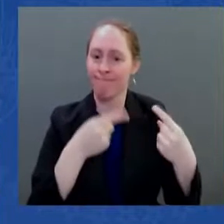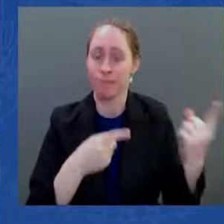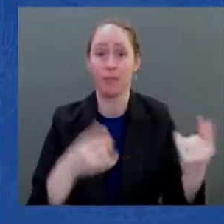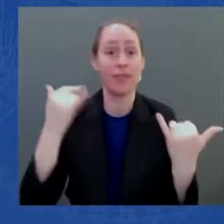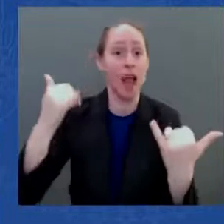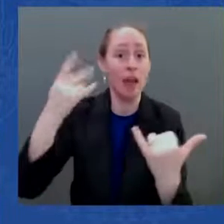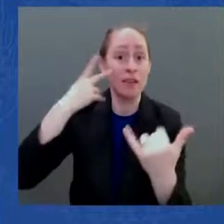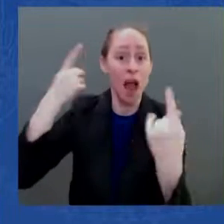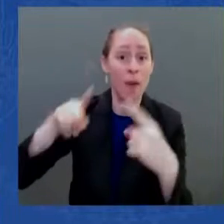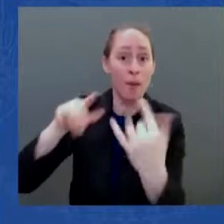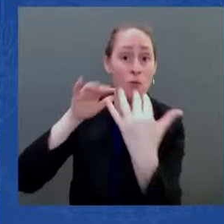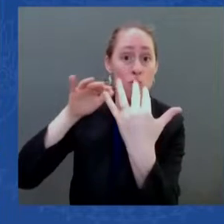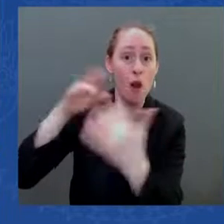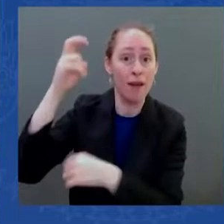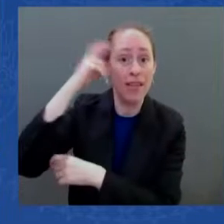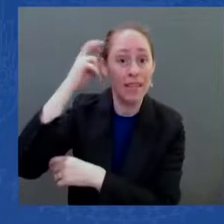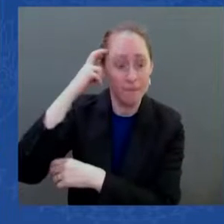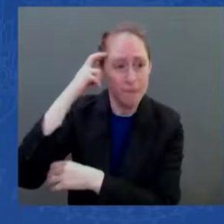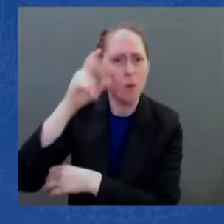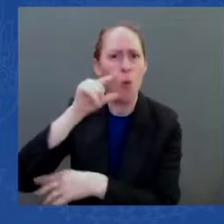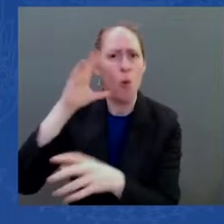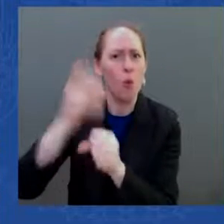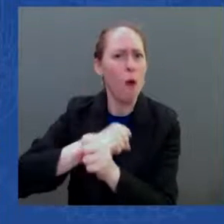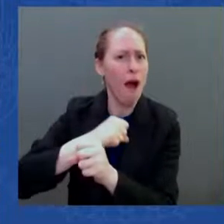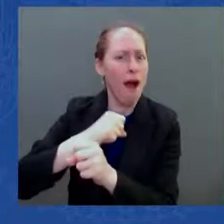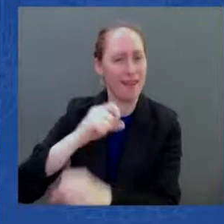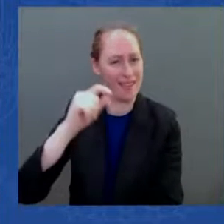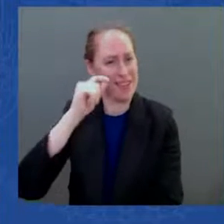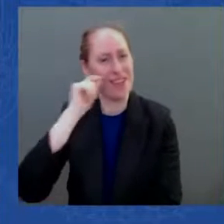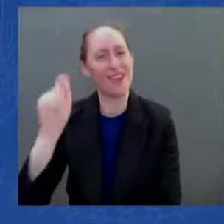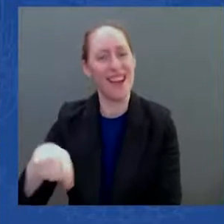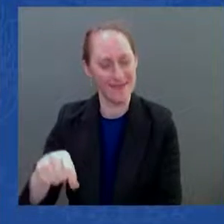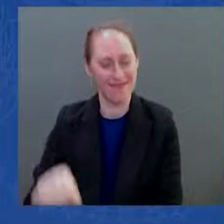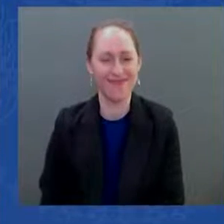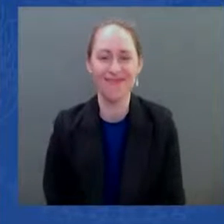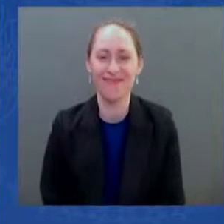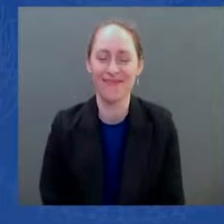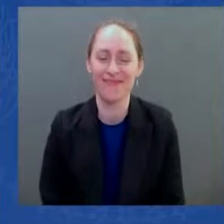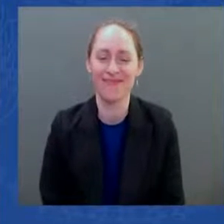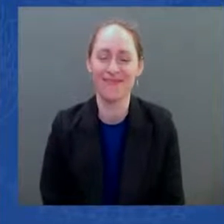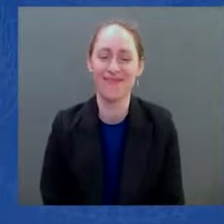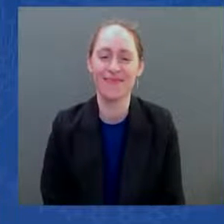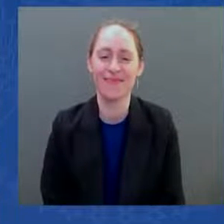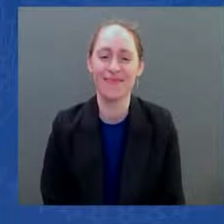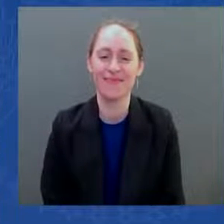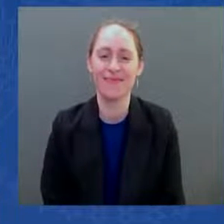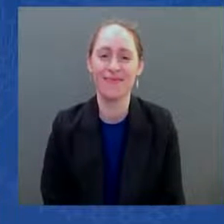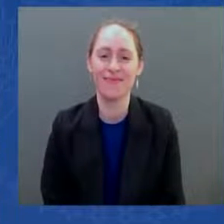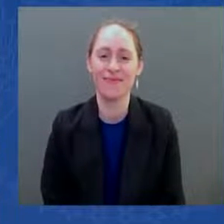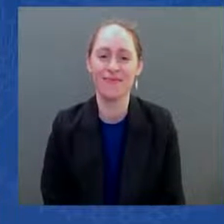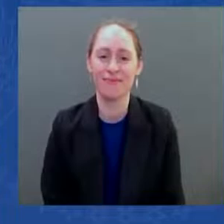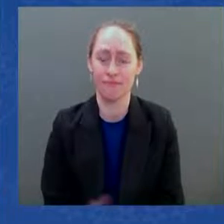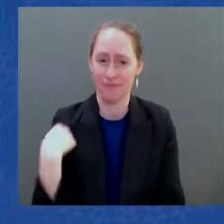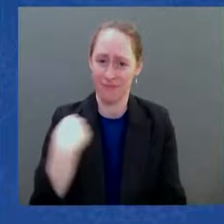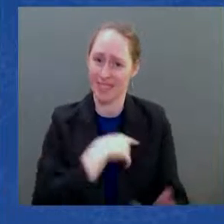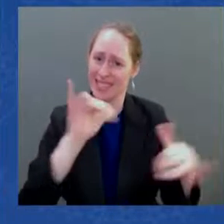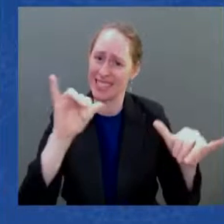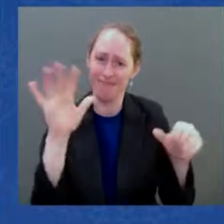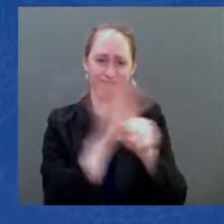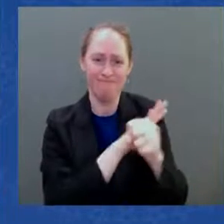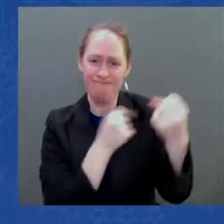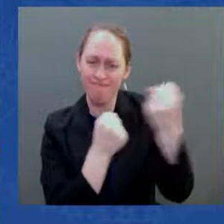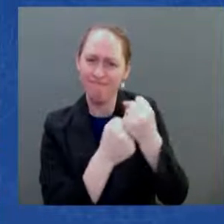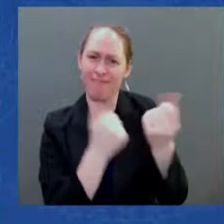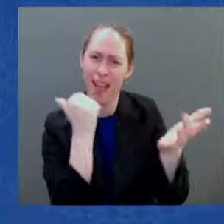by the Ukrainian people with unprecedented assistance by the United States and our allies and our partners. Now we have to accelerate